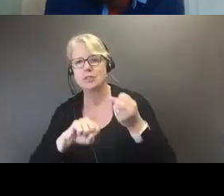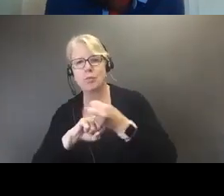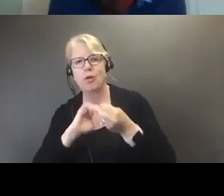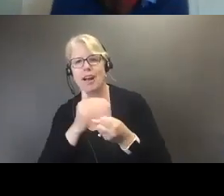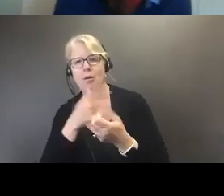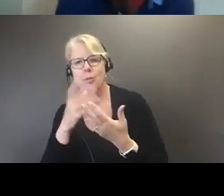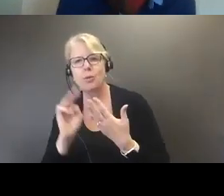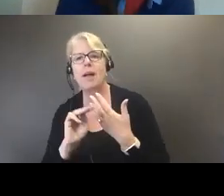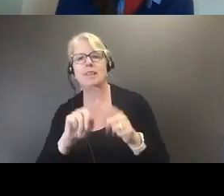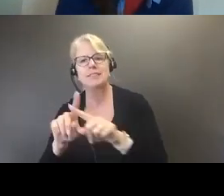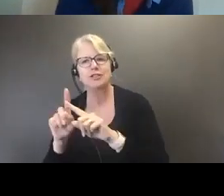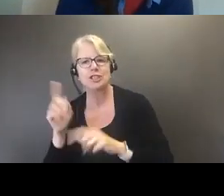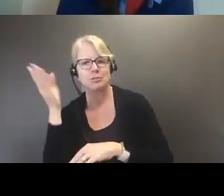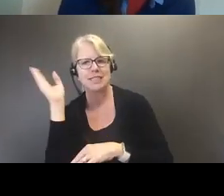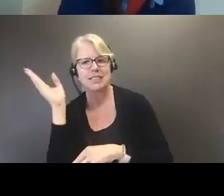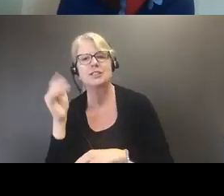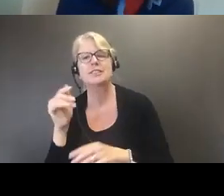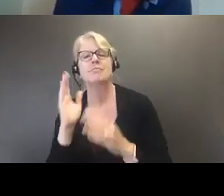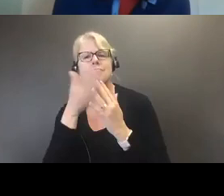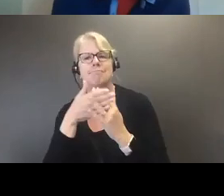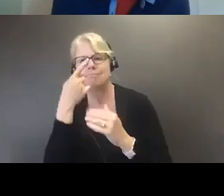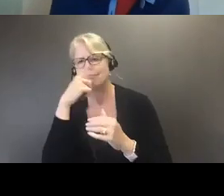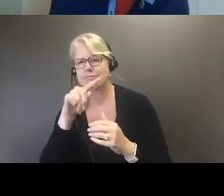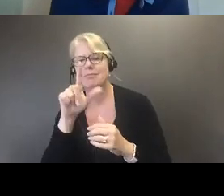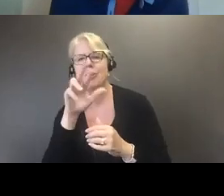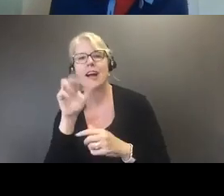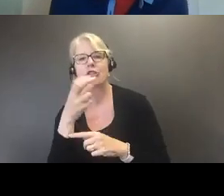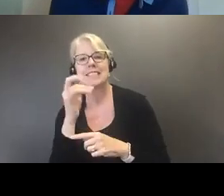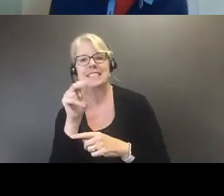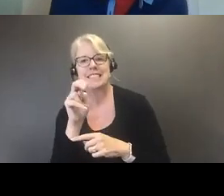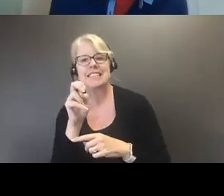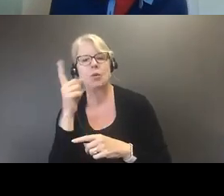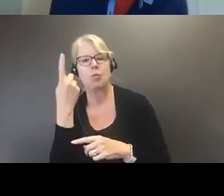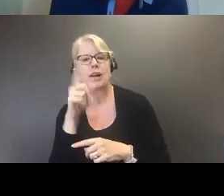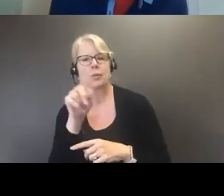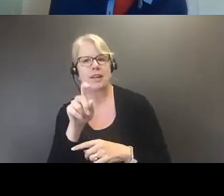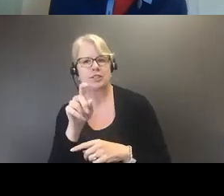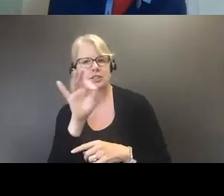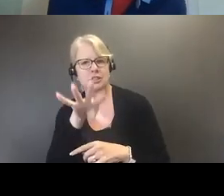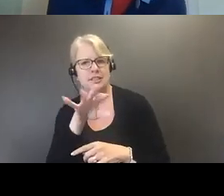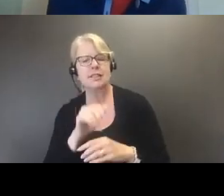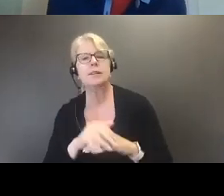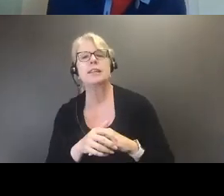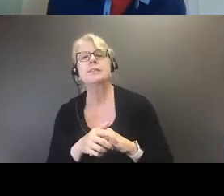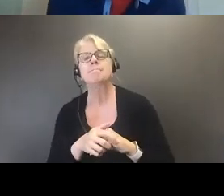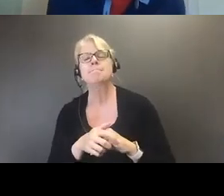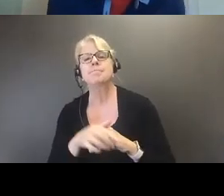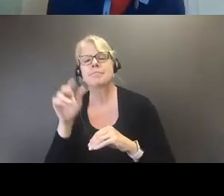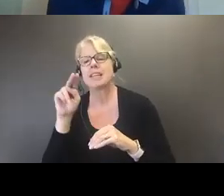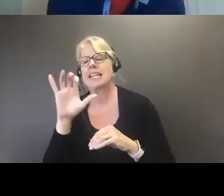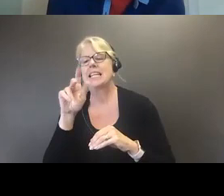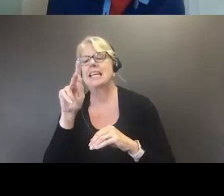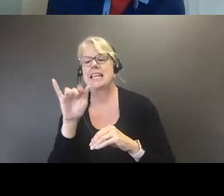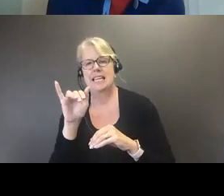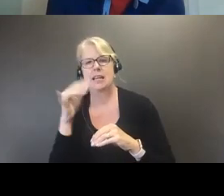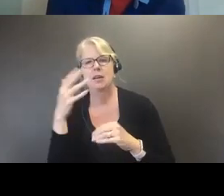presenters. Laura, excuse me, this is Christine Chan. This is a question just quickly. Is there Nikki would like to